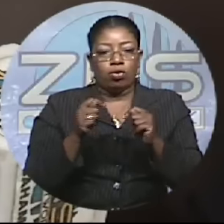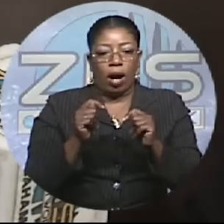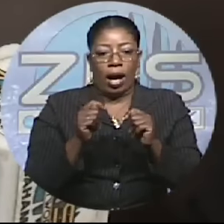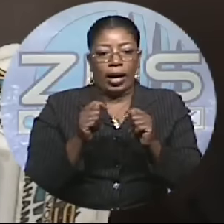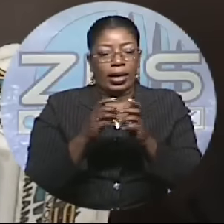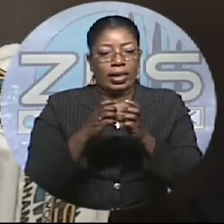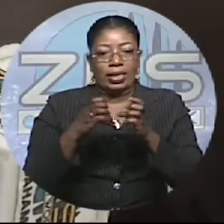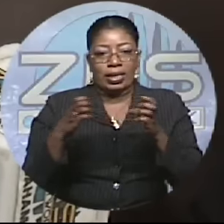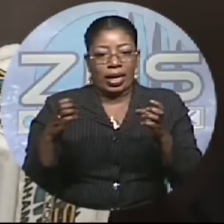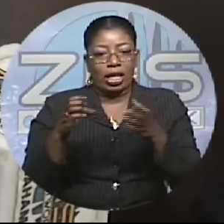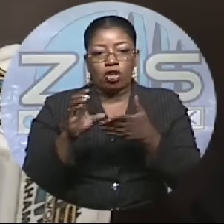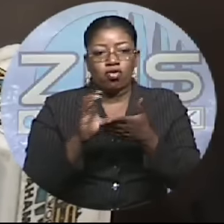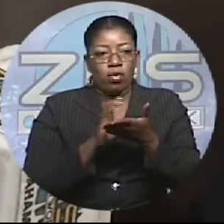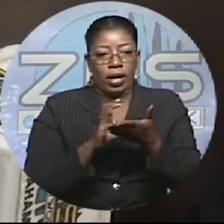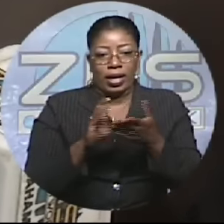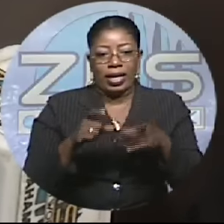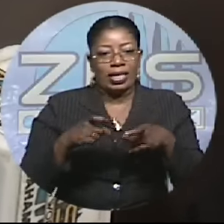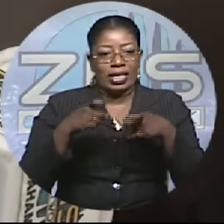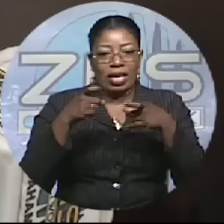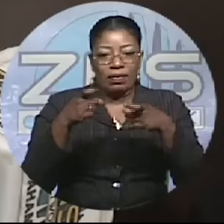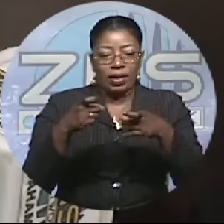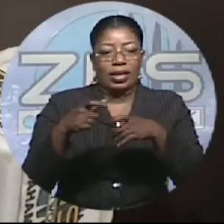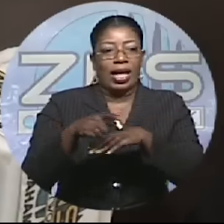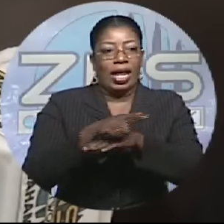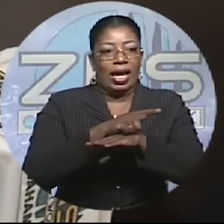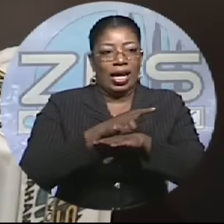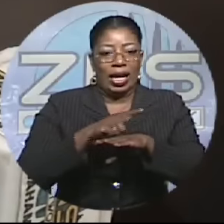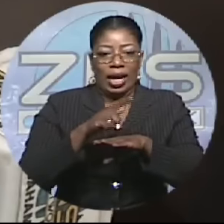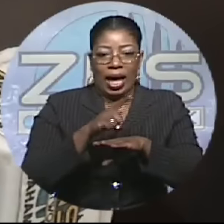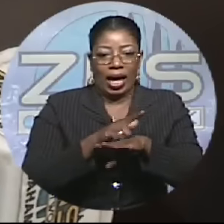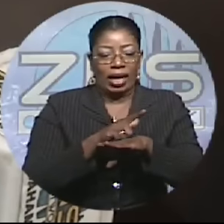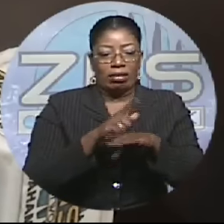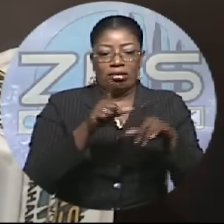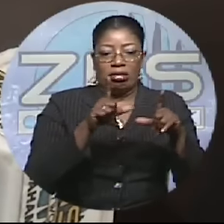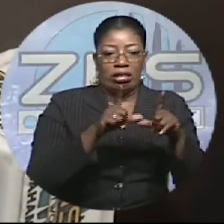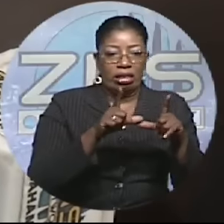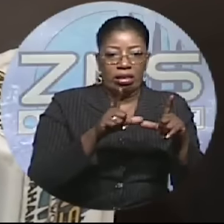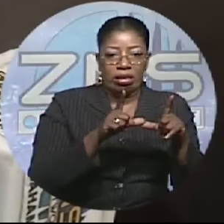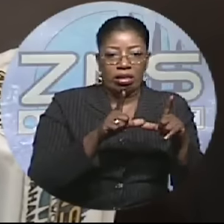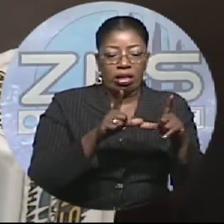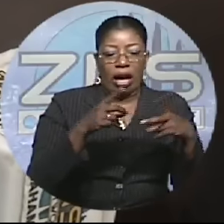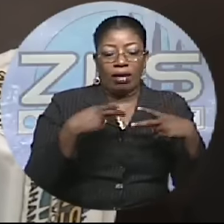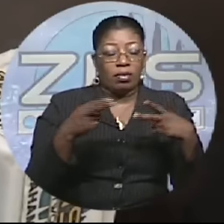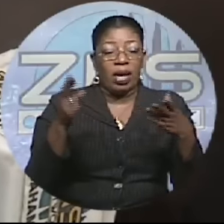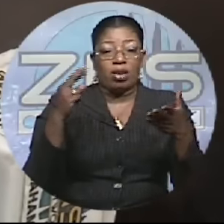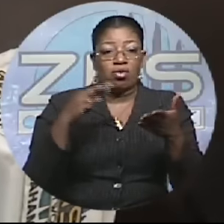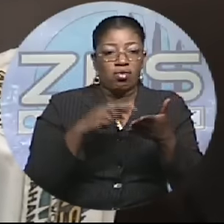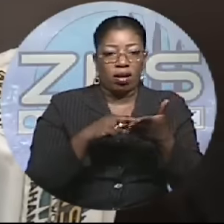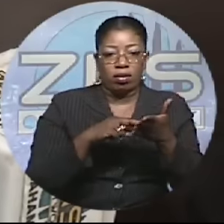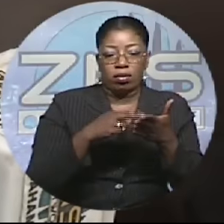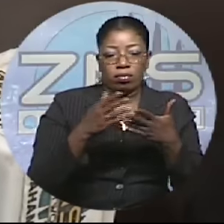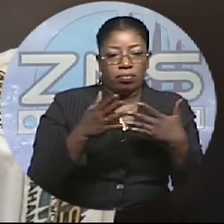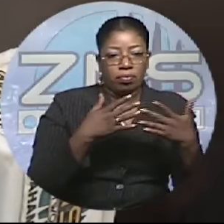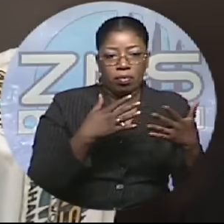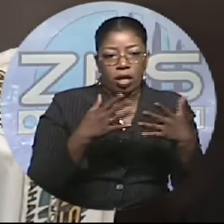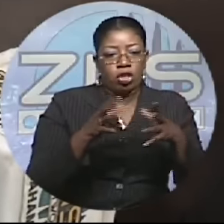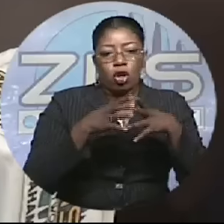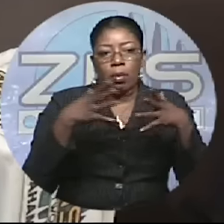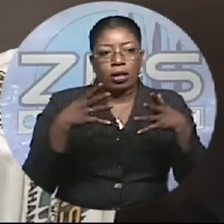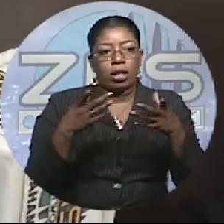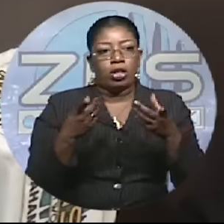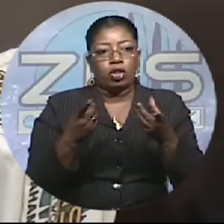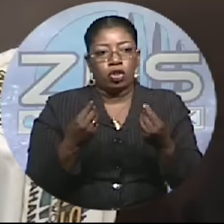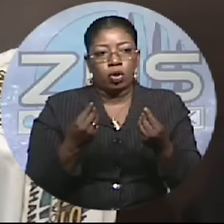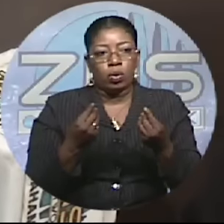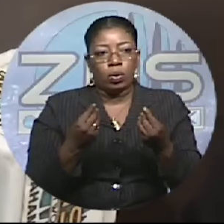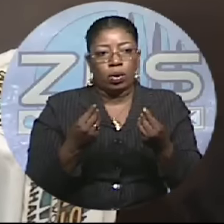have extended or given our land, whether it's been leased, whether it's been given. I mean, so much has been done, and